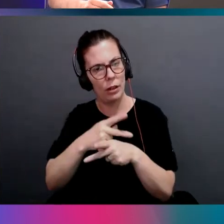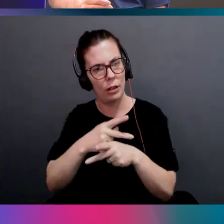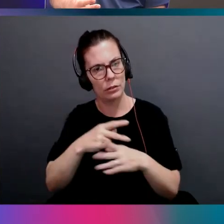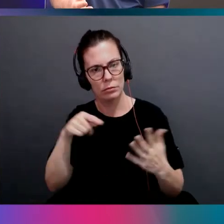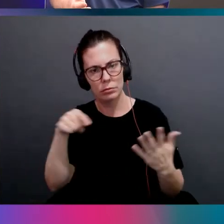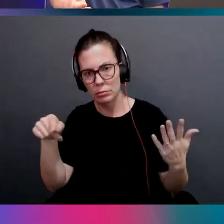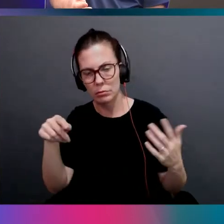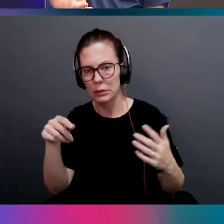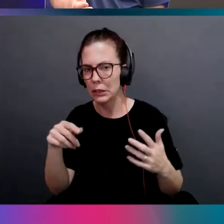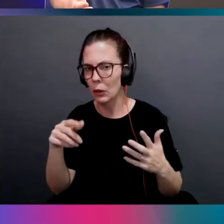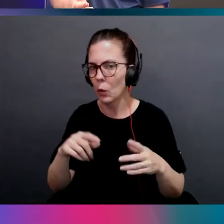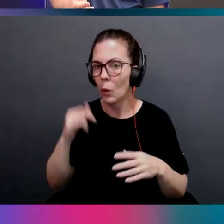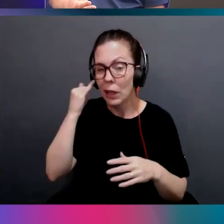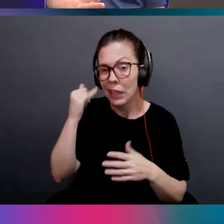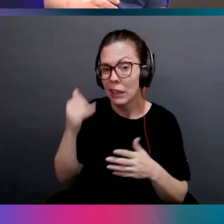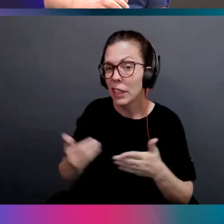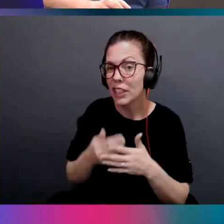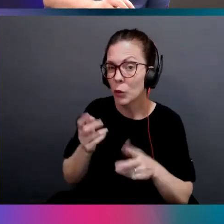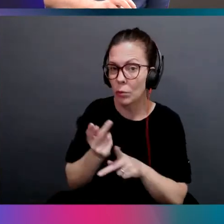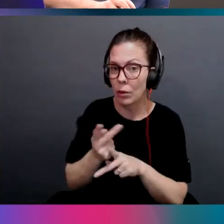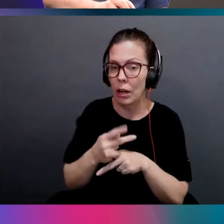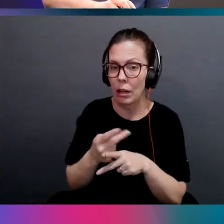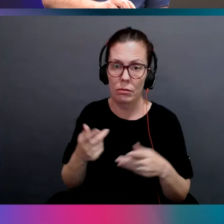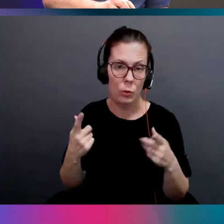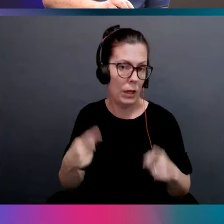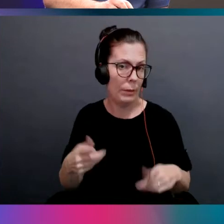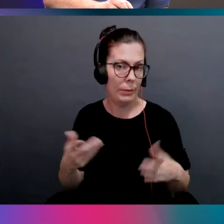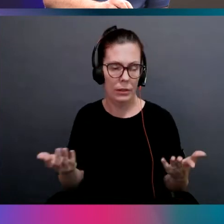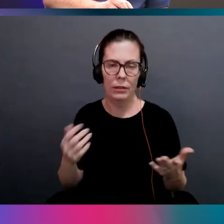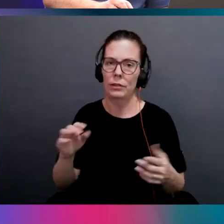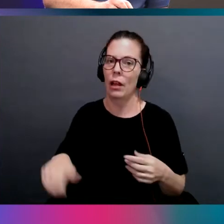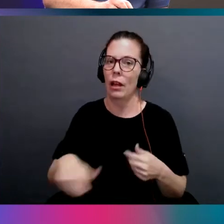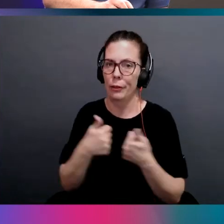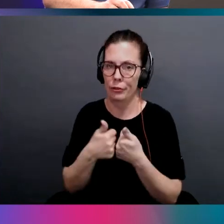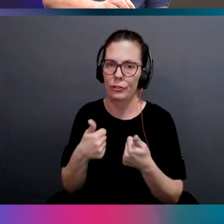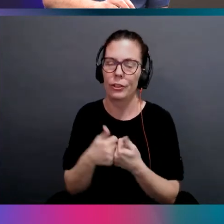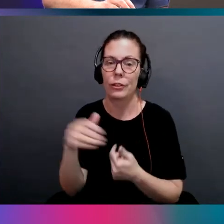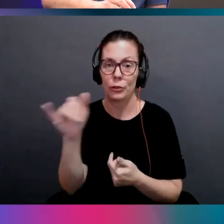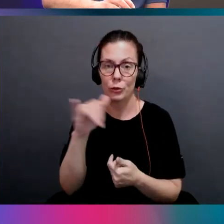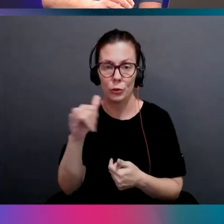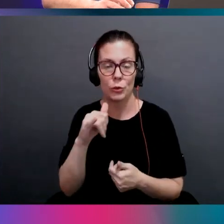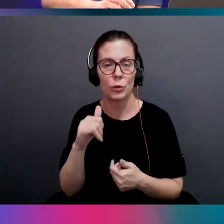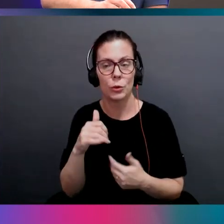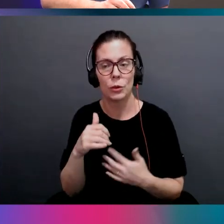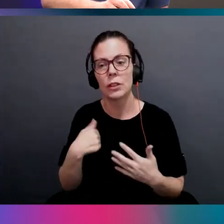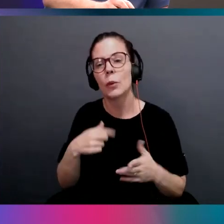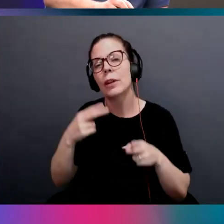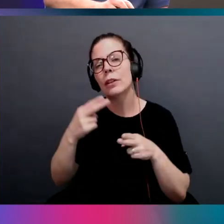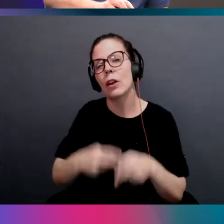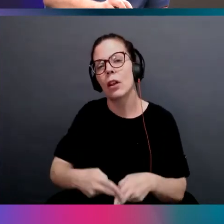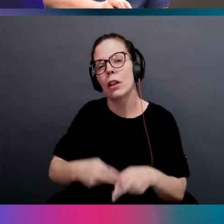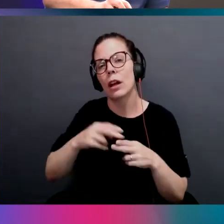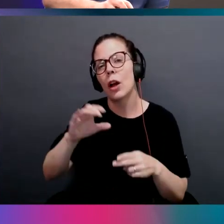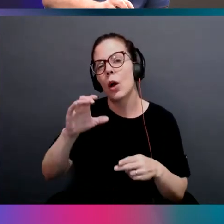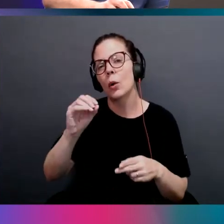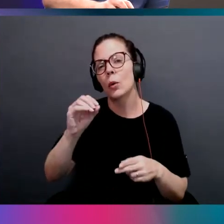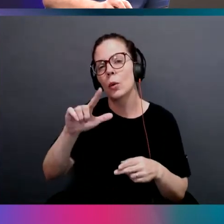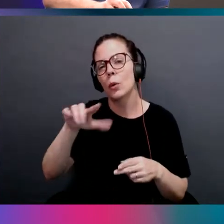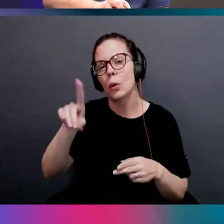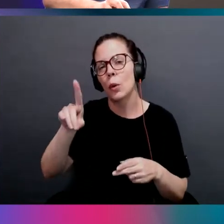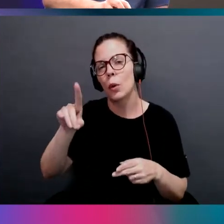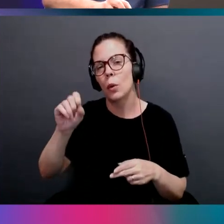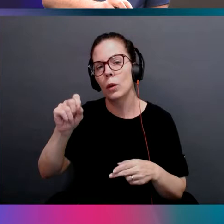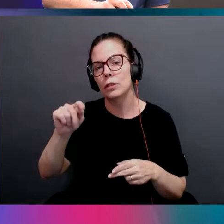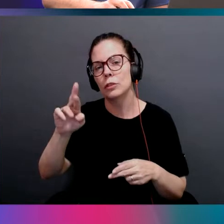with a brand new product? That's another challenge you're going to go through. So we call it the cold start